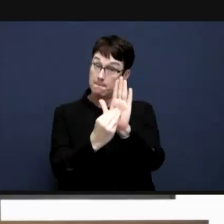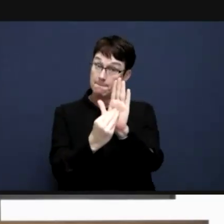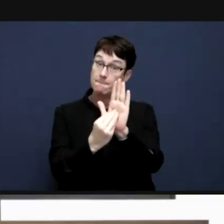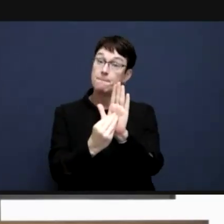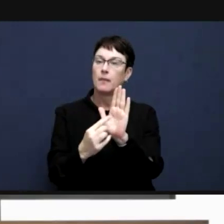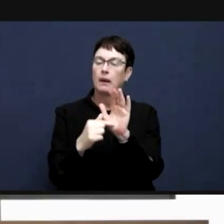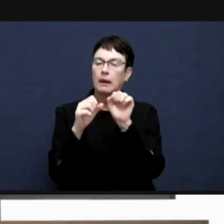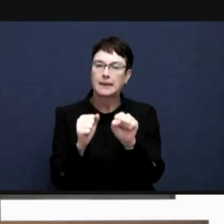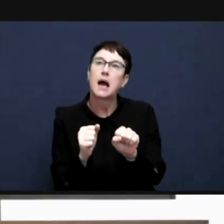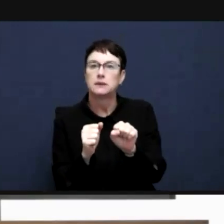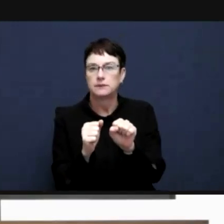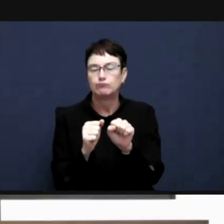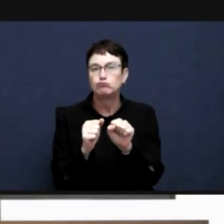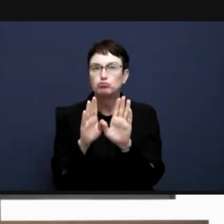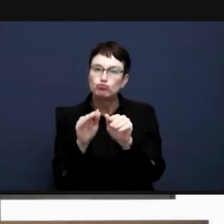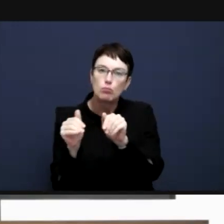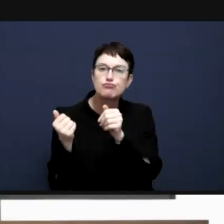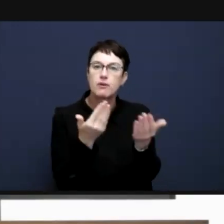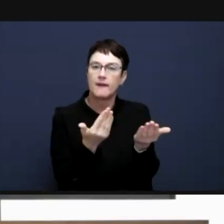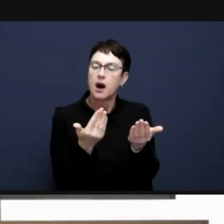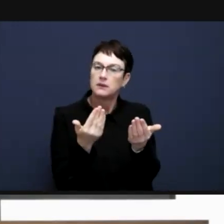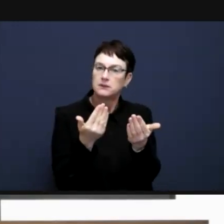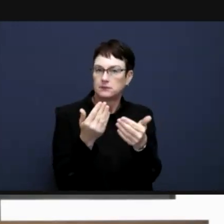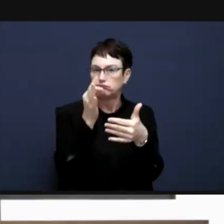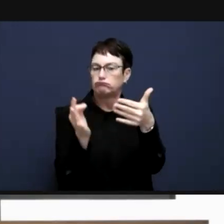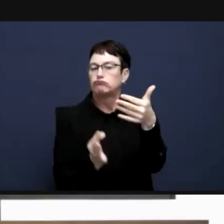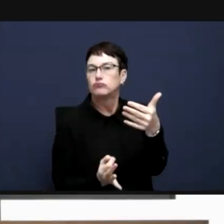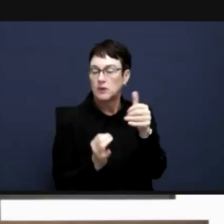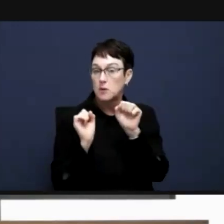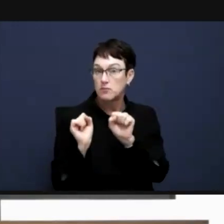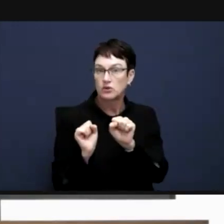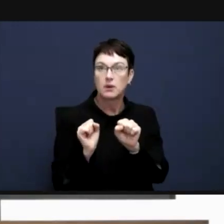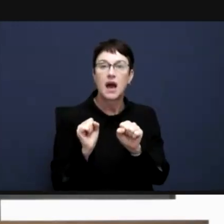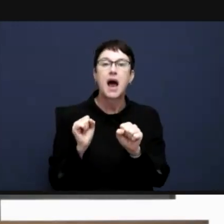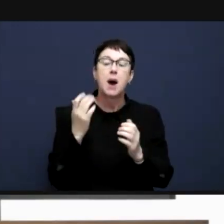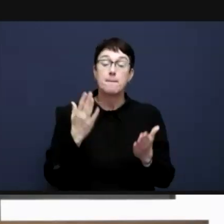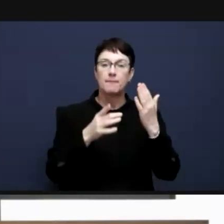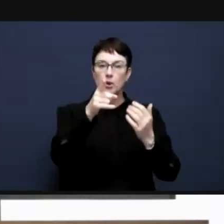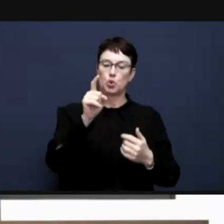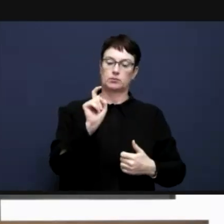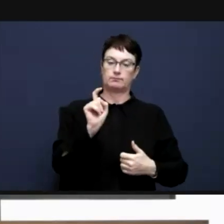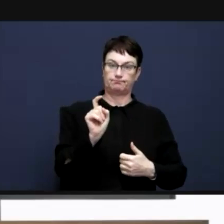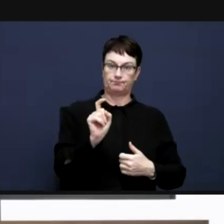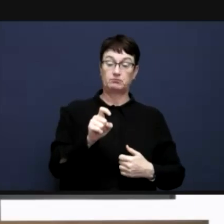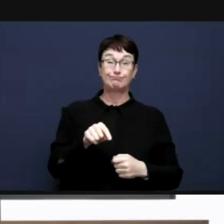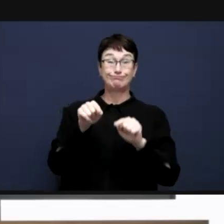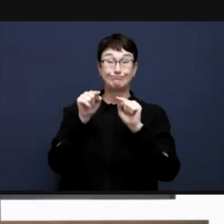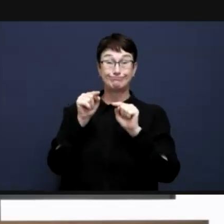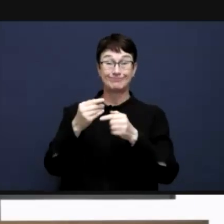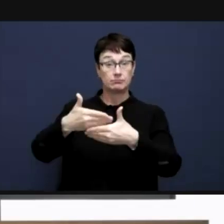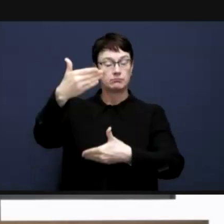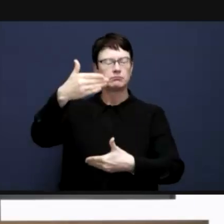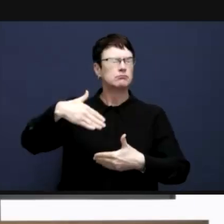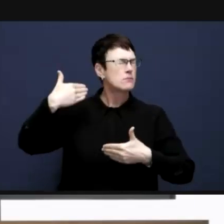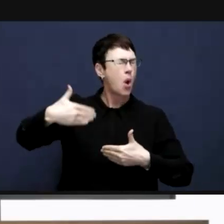account for the provision of things, say you always get high contrast mode, right? If the site could do that and you're asked whether you want